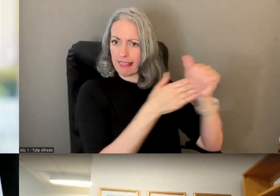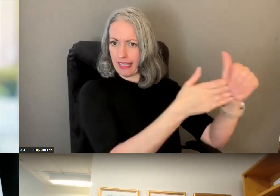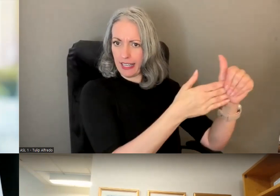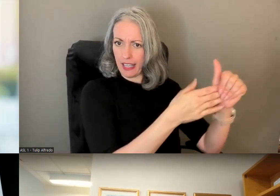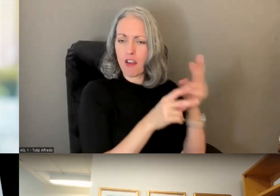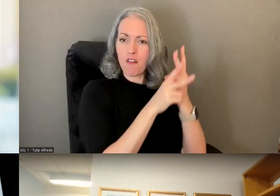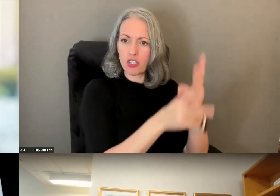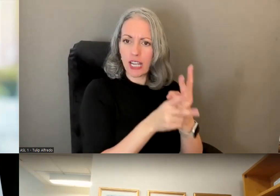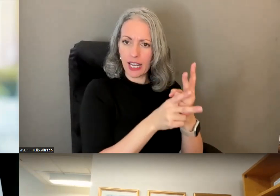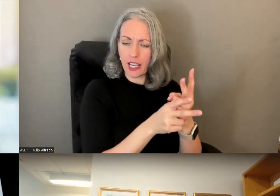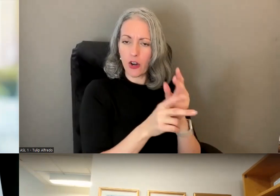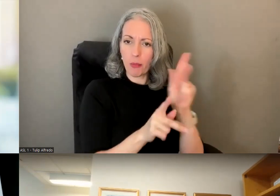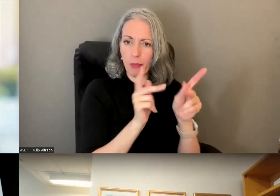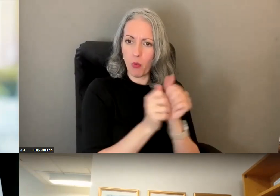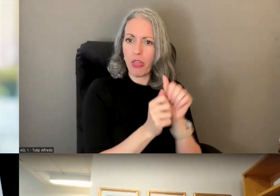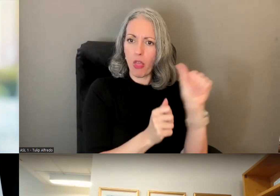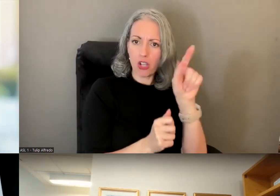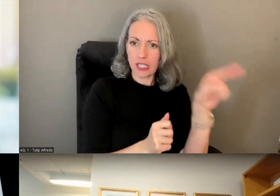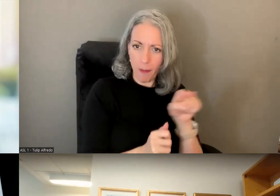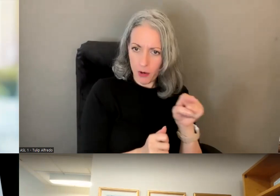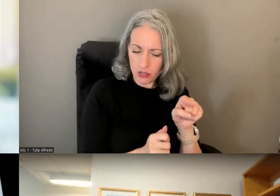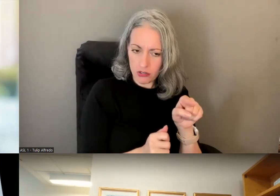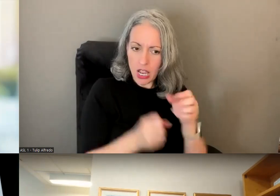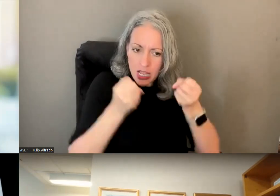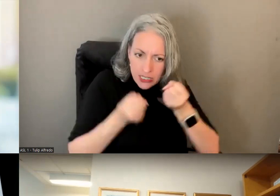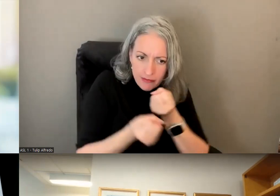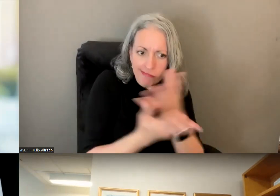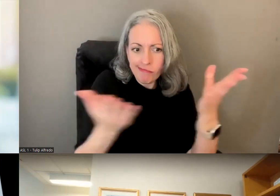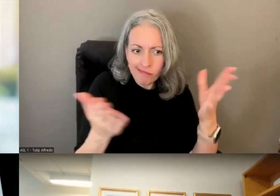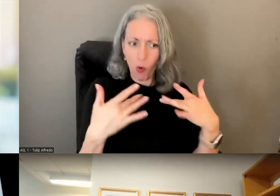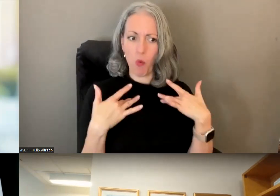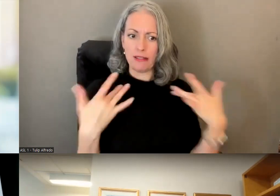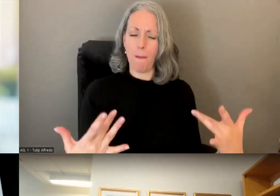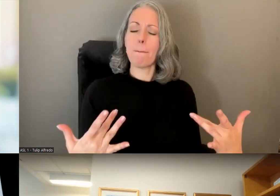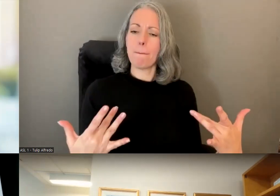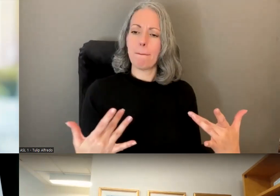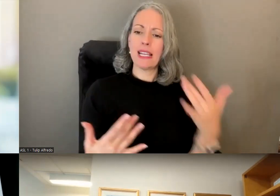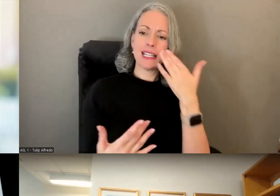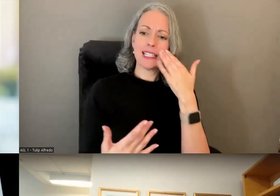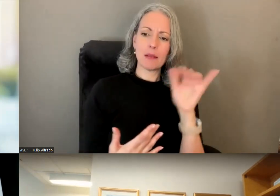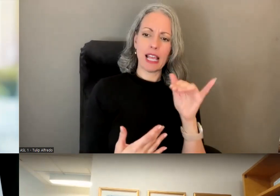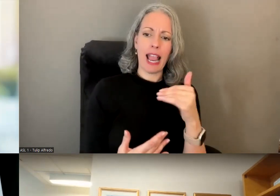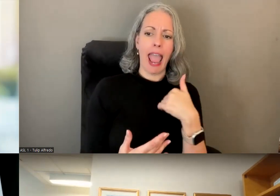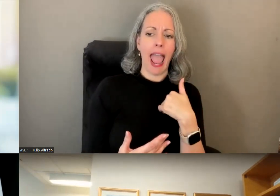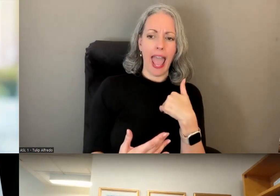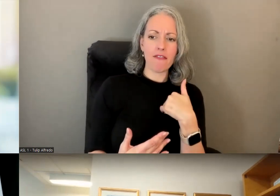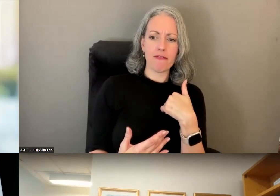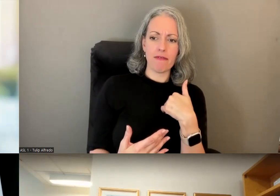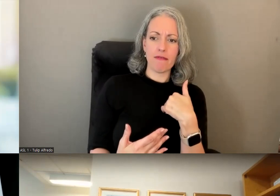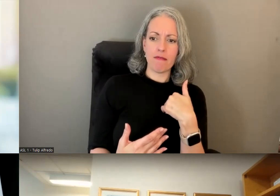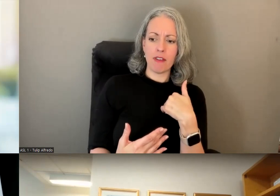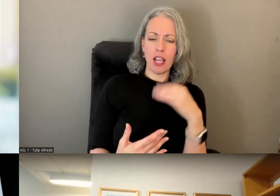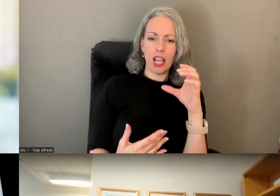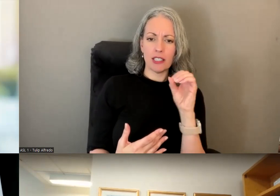with Alzheimer's disease and in getting out the word about Take on Alzheimer's, it seems to me that having even a document